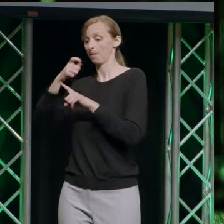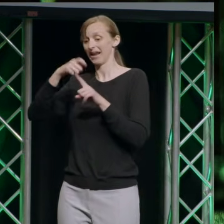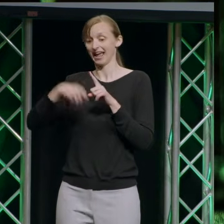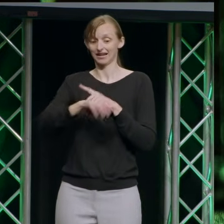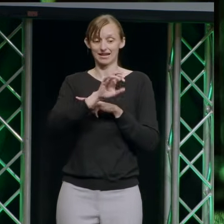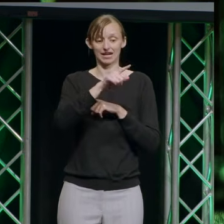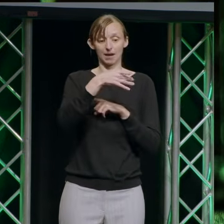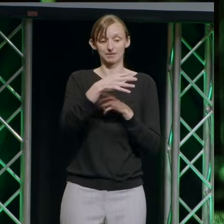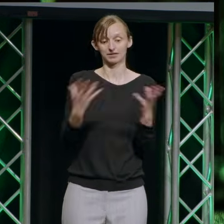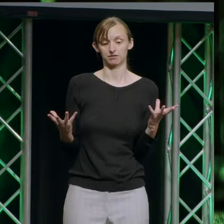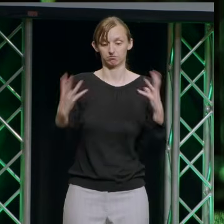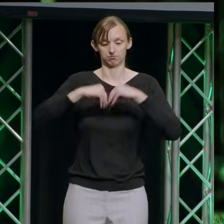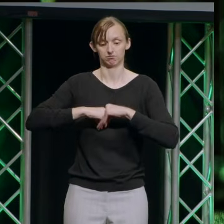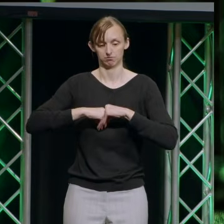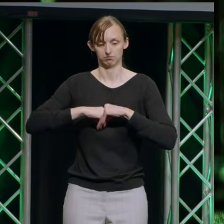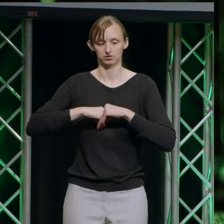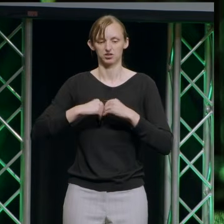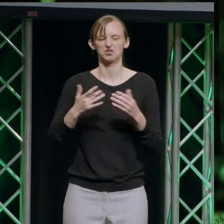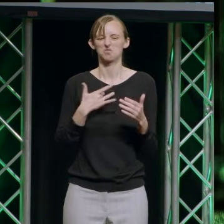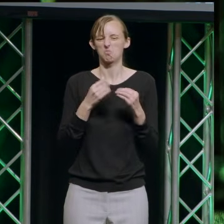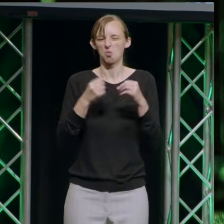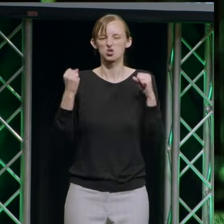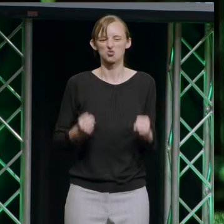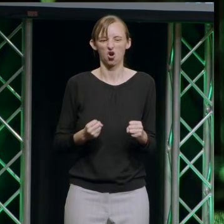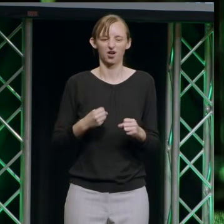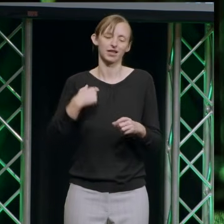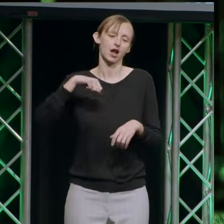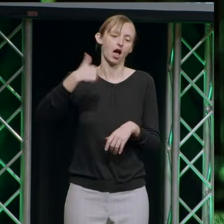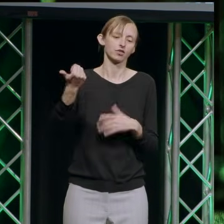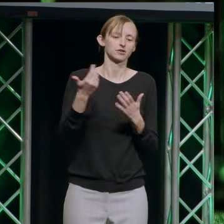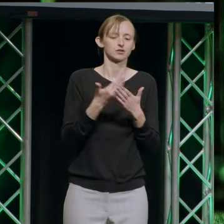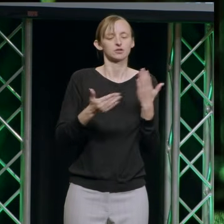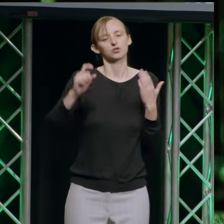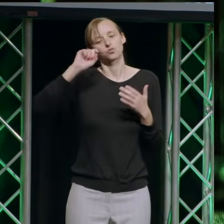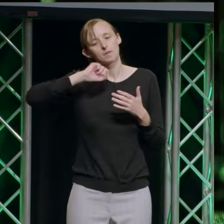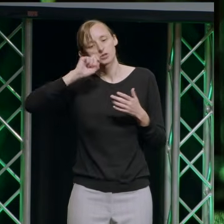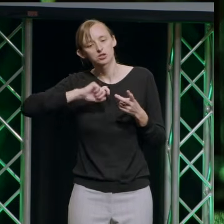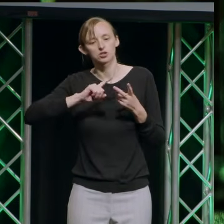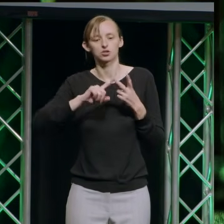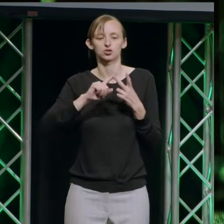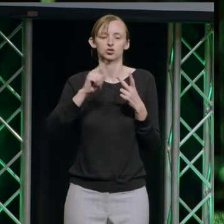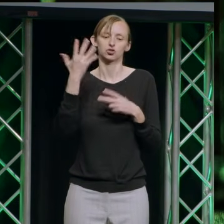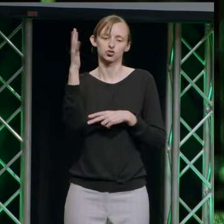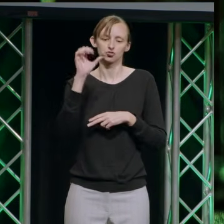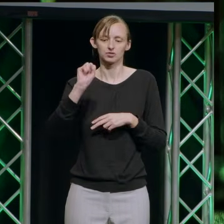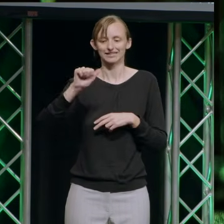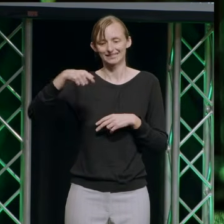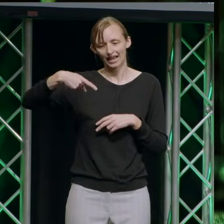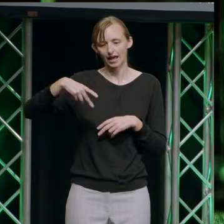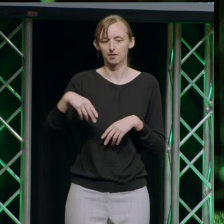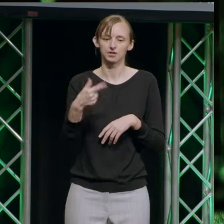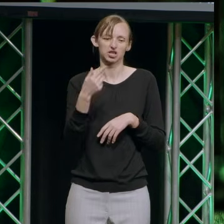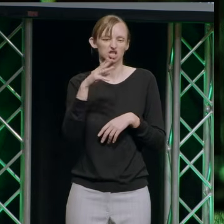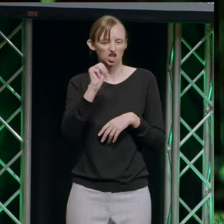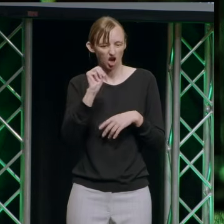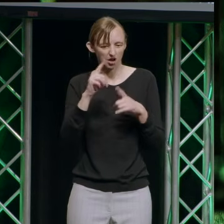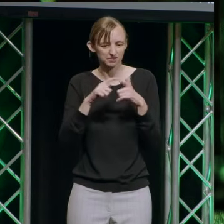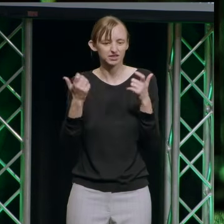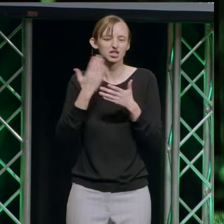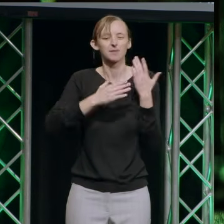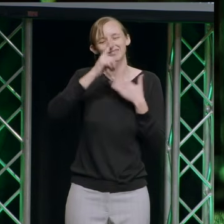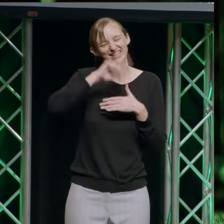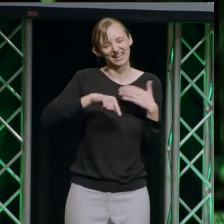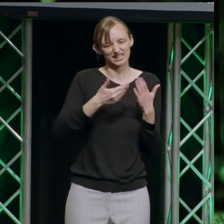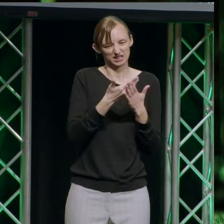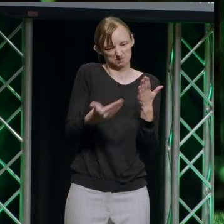And then it's bound with additional materials like rubber, tree sap, gum arabics, some synthetic material,